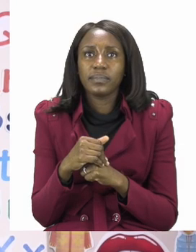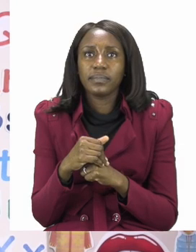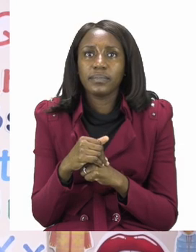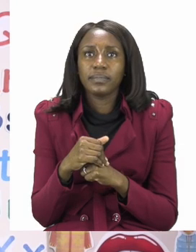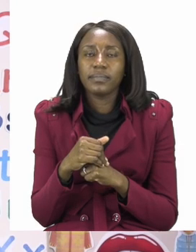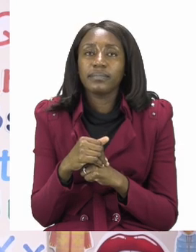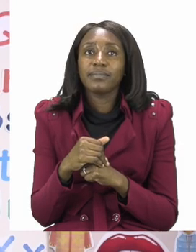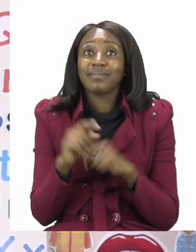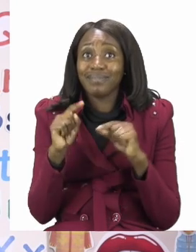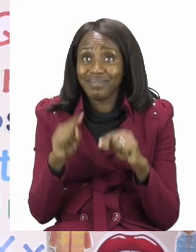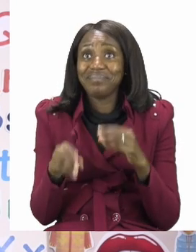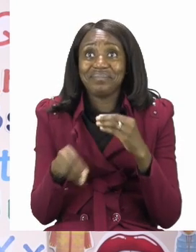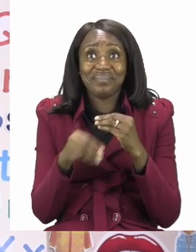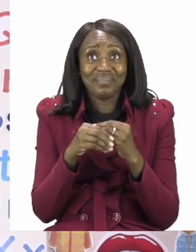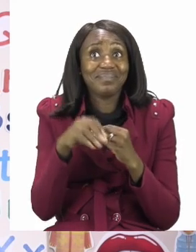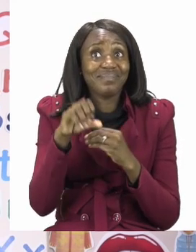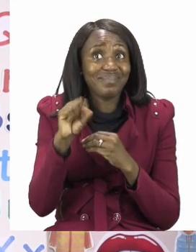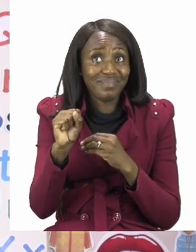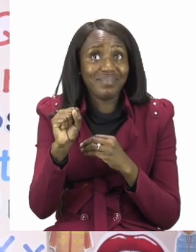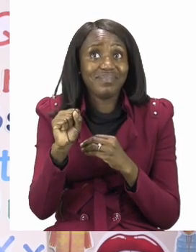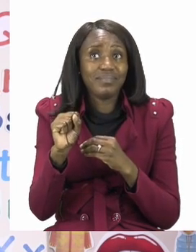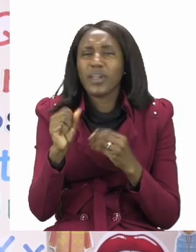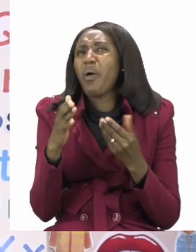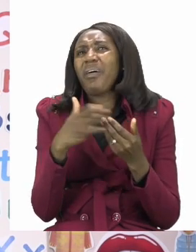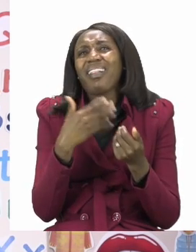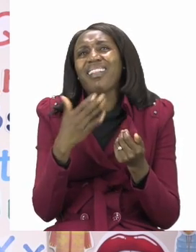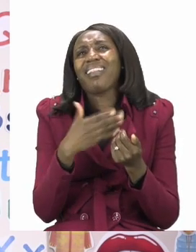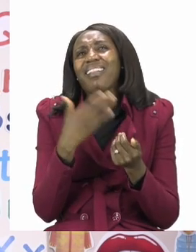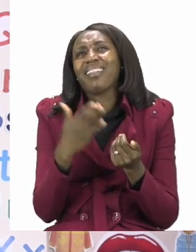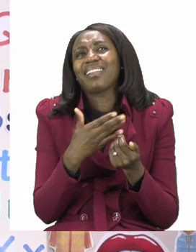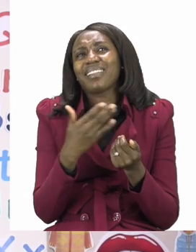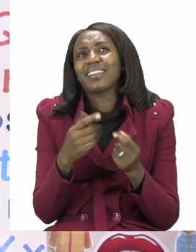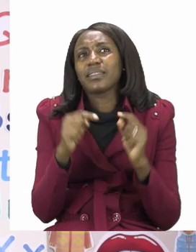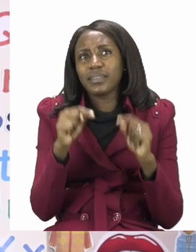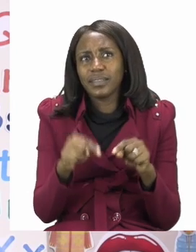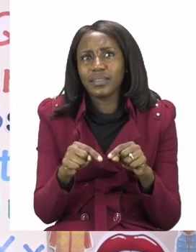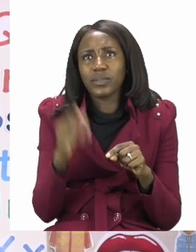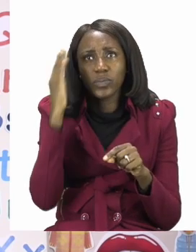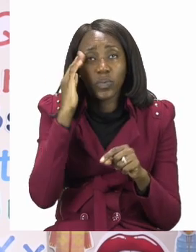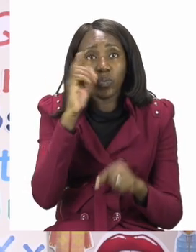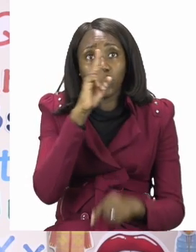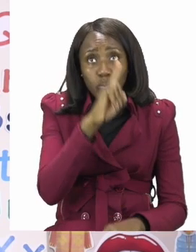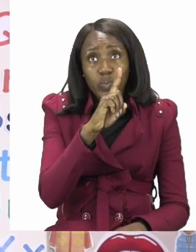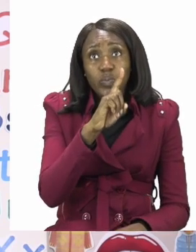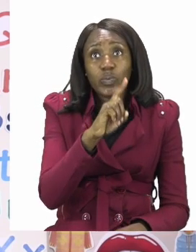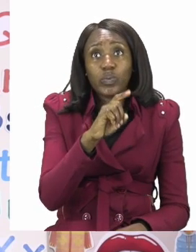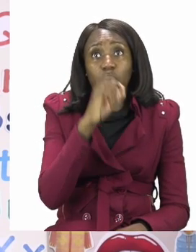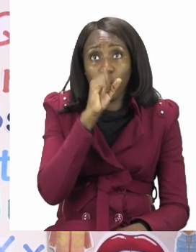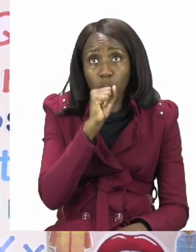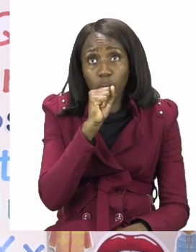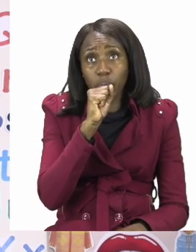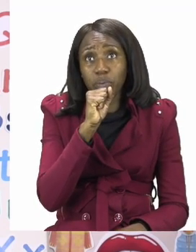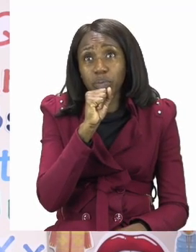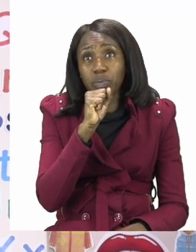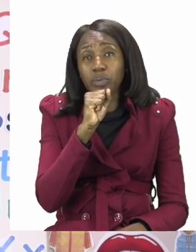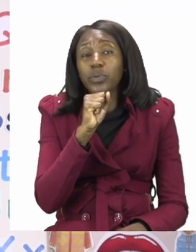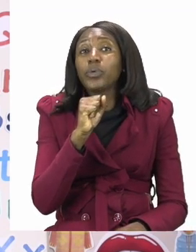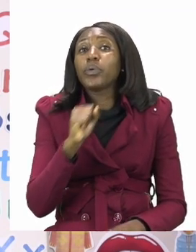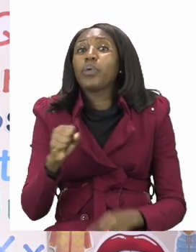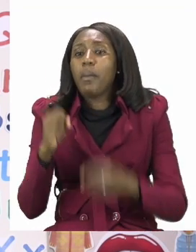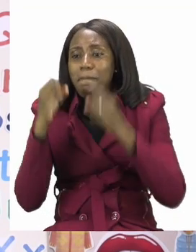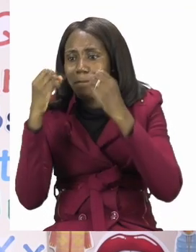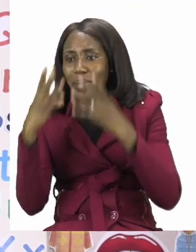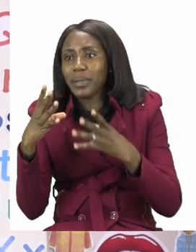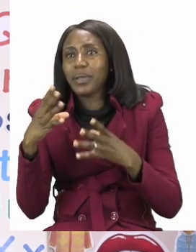And that's it. It's very simple. Now we say one orange or a singular orange,